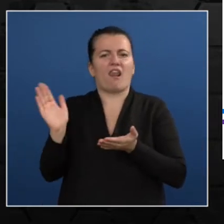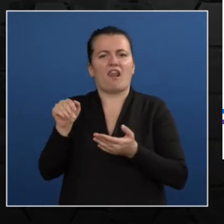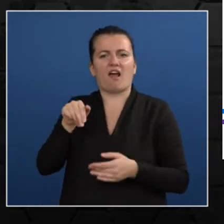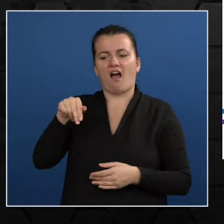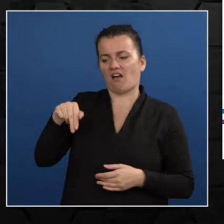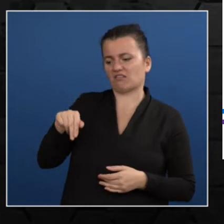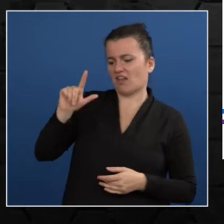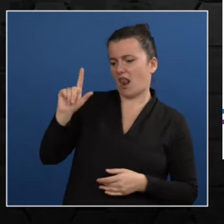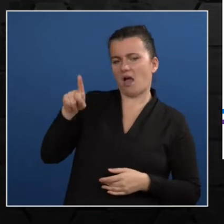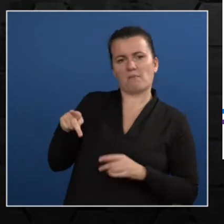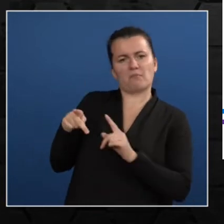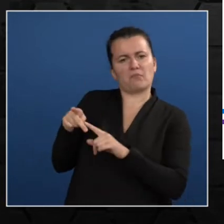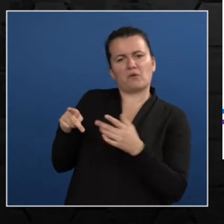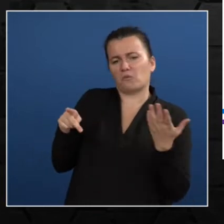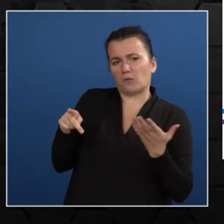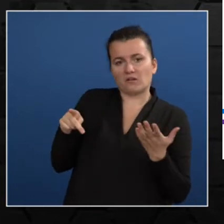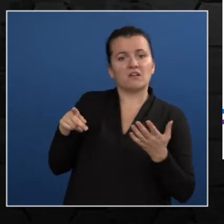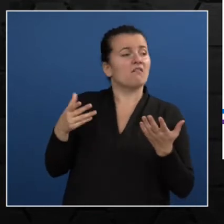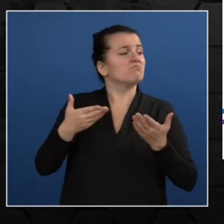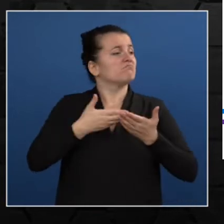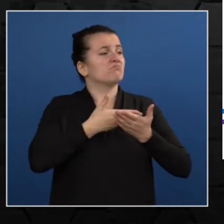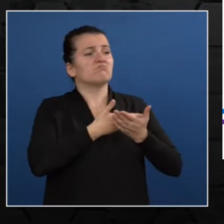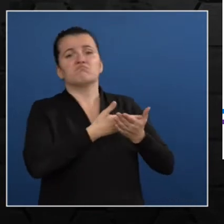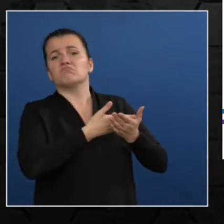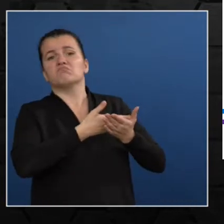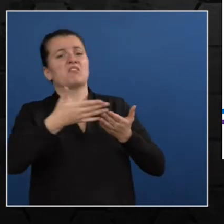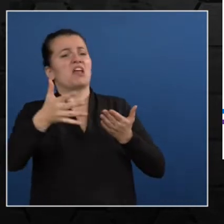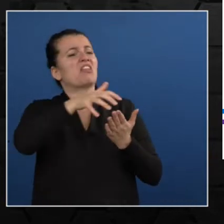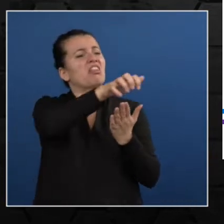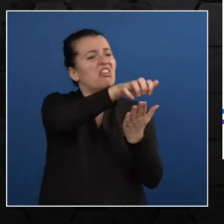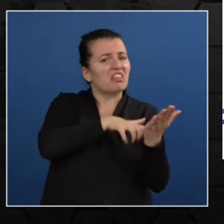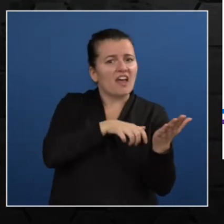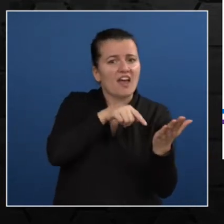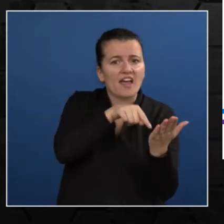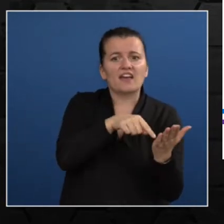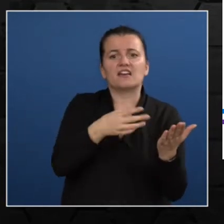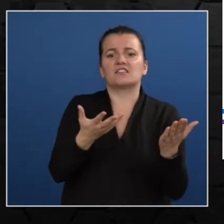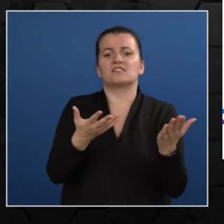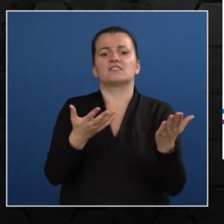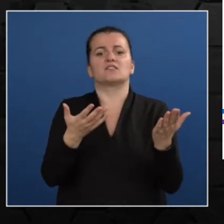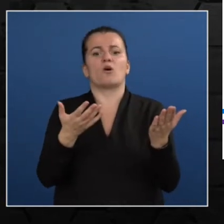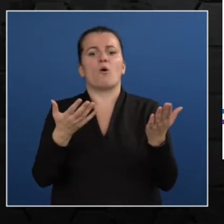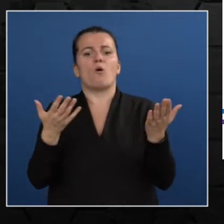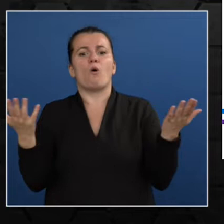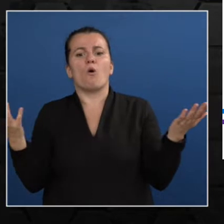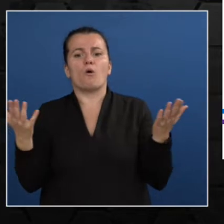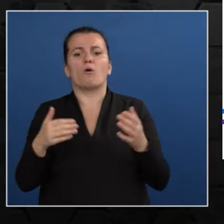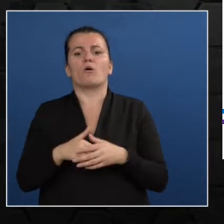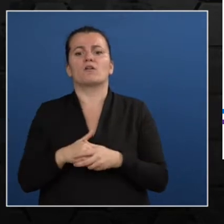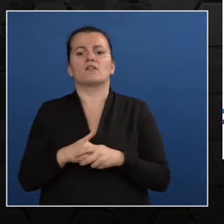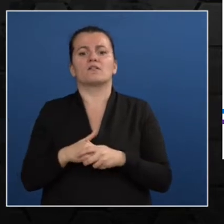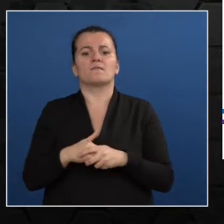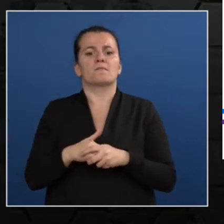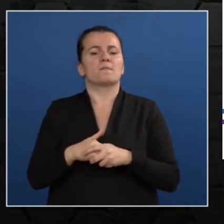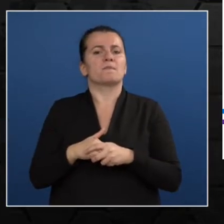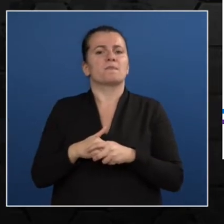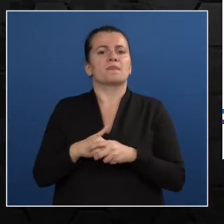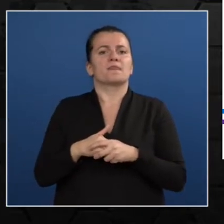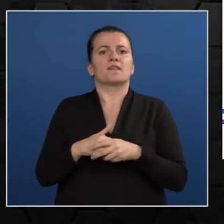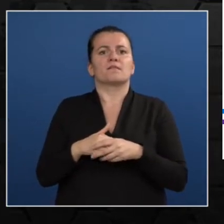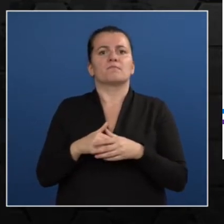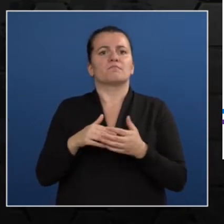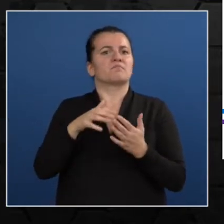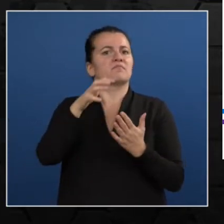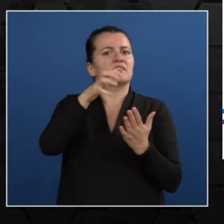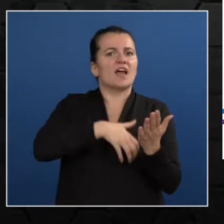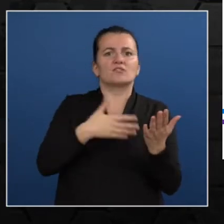Everything that is related to text, and you're using an interaction between the computers